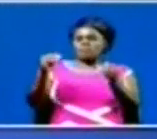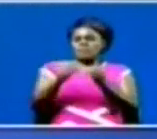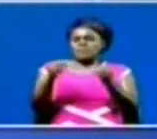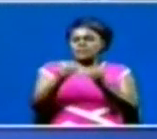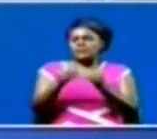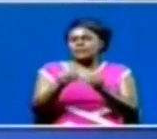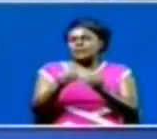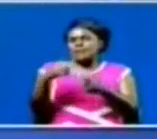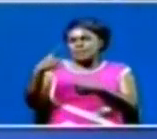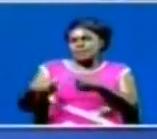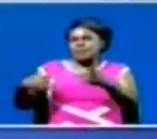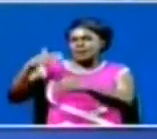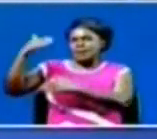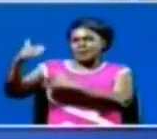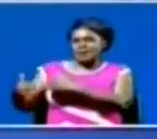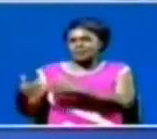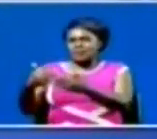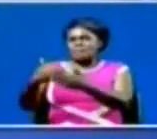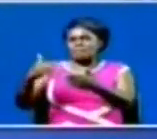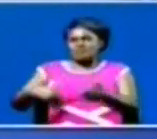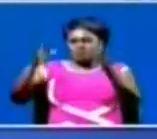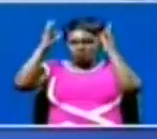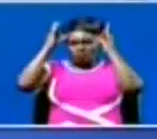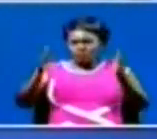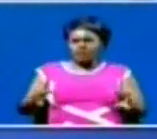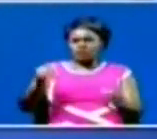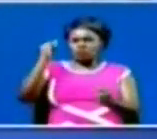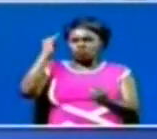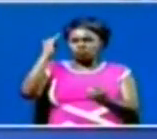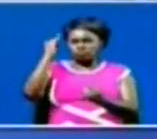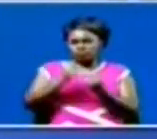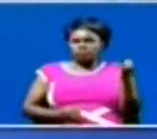to be held early next year, prior to the final decision being taken by the party.